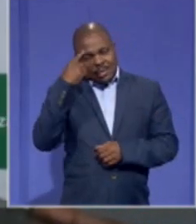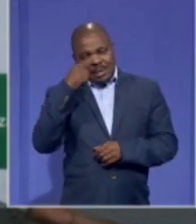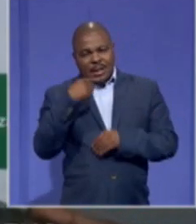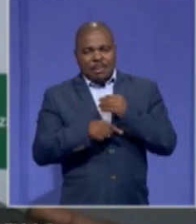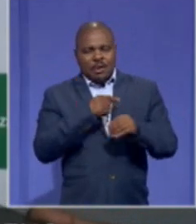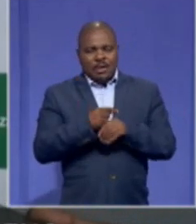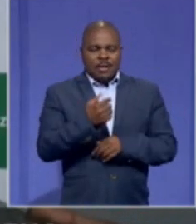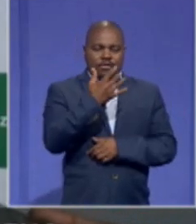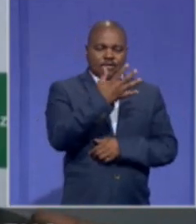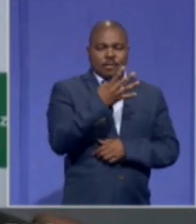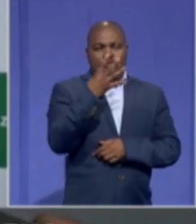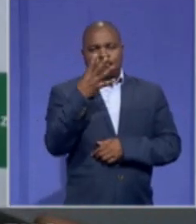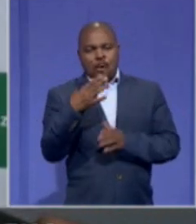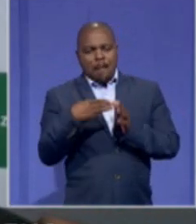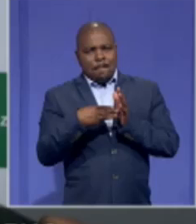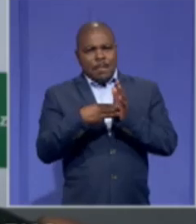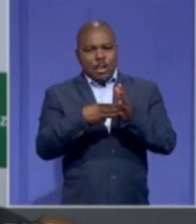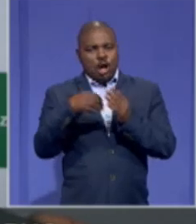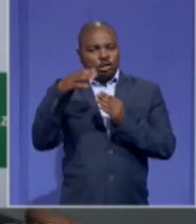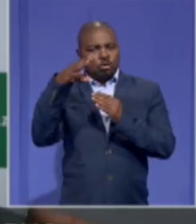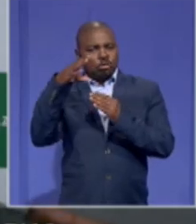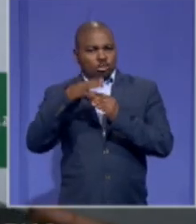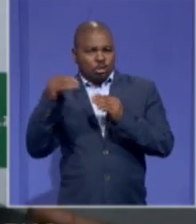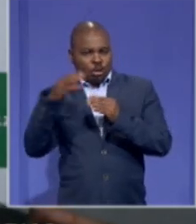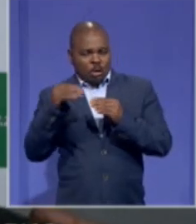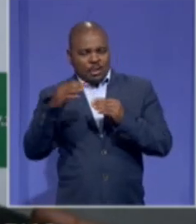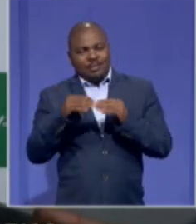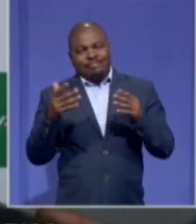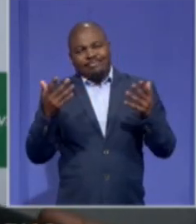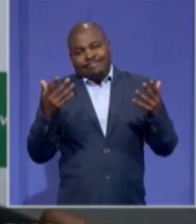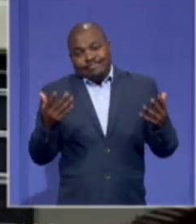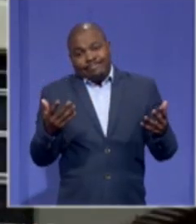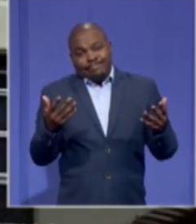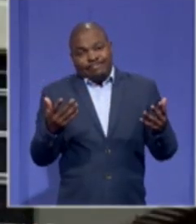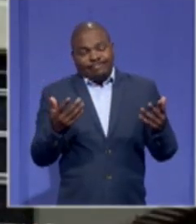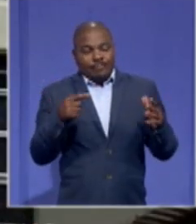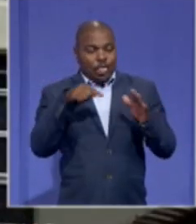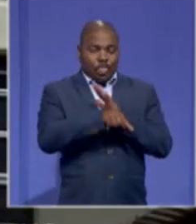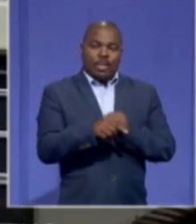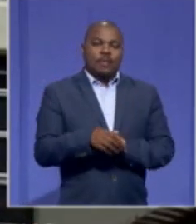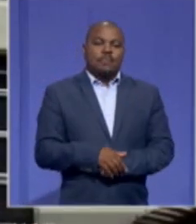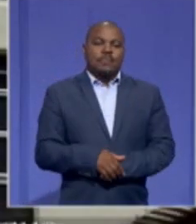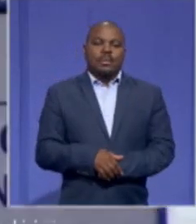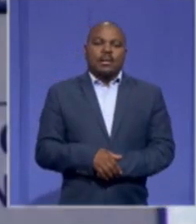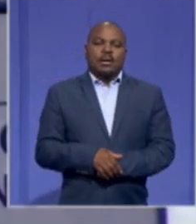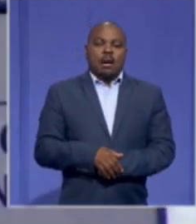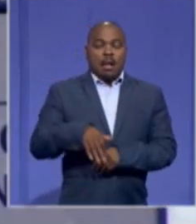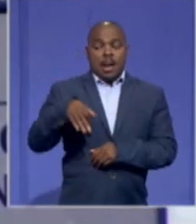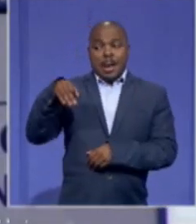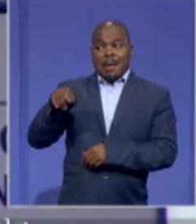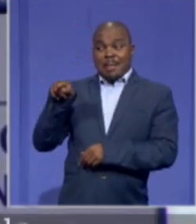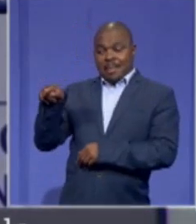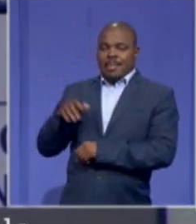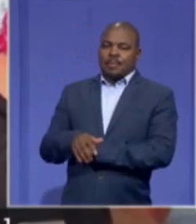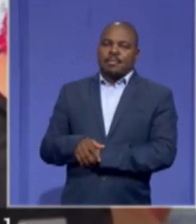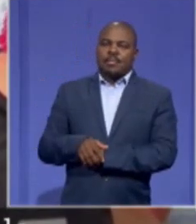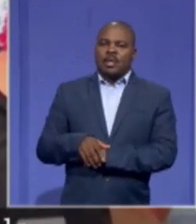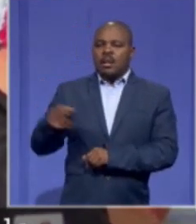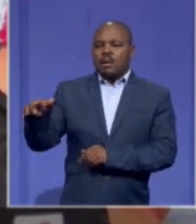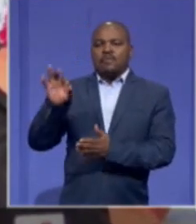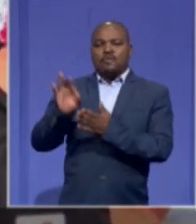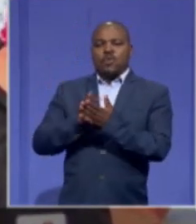$54 million that of losses. Ho sa le jwalo Namibia teng lekgotla la